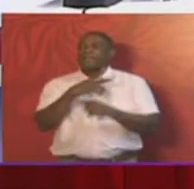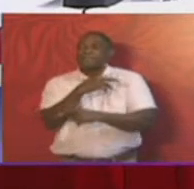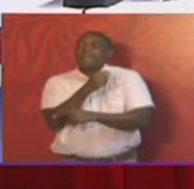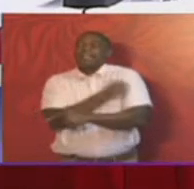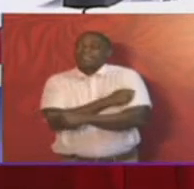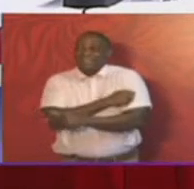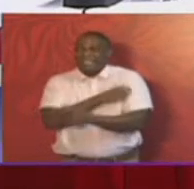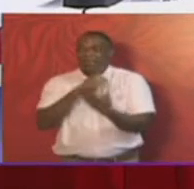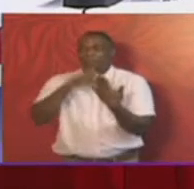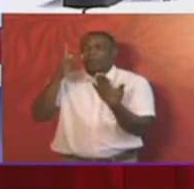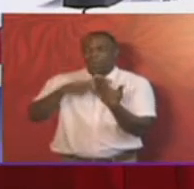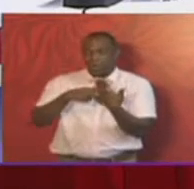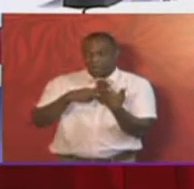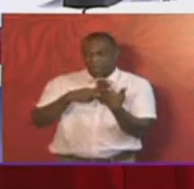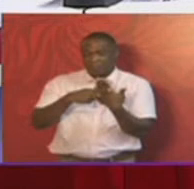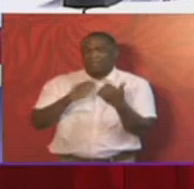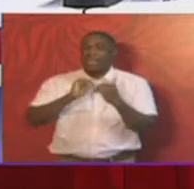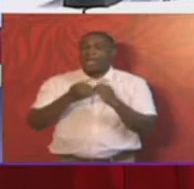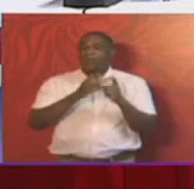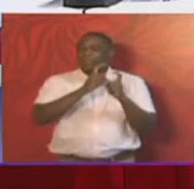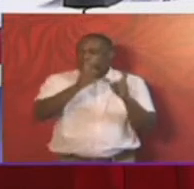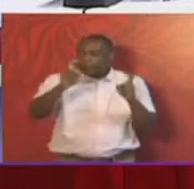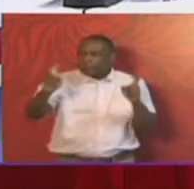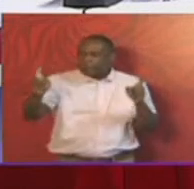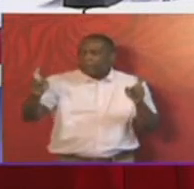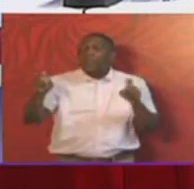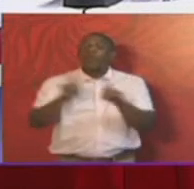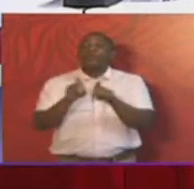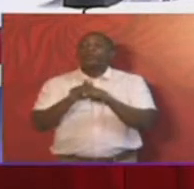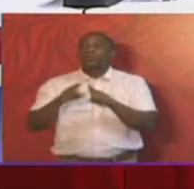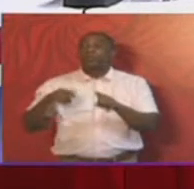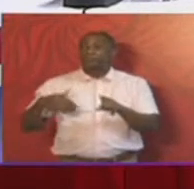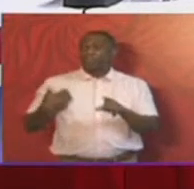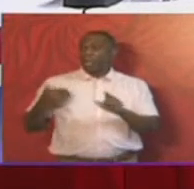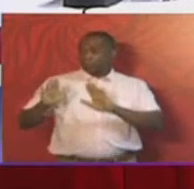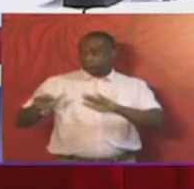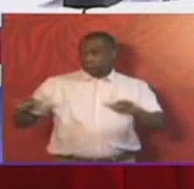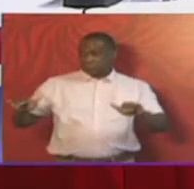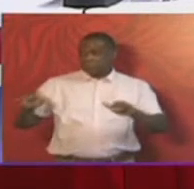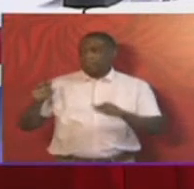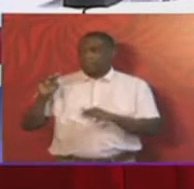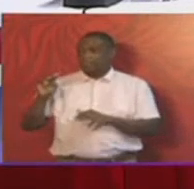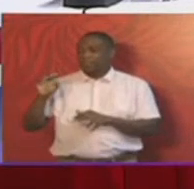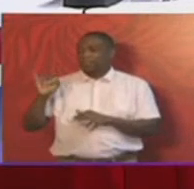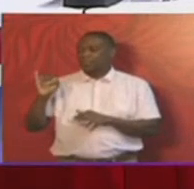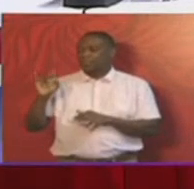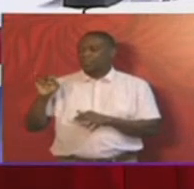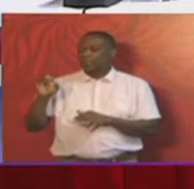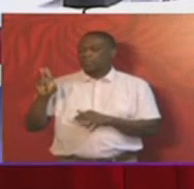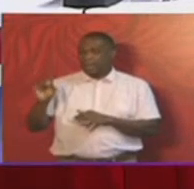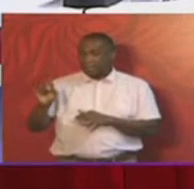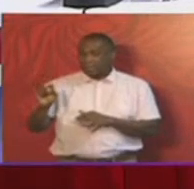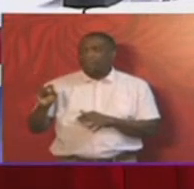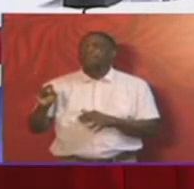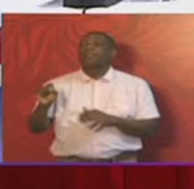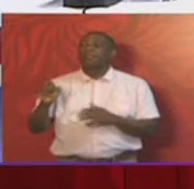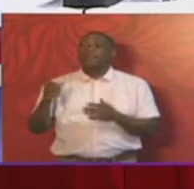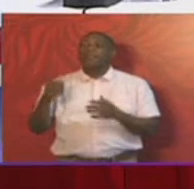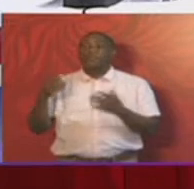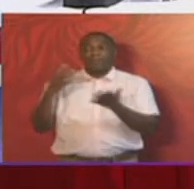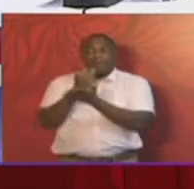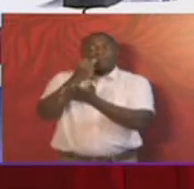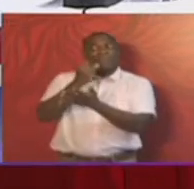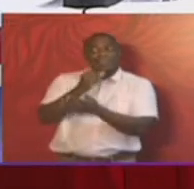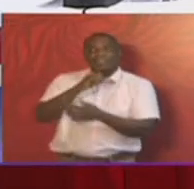this week regarding the vaccination of minors with the Pfizer vaccines and yesterday's arrival of the Johnson & Johnson